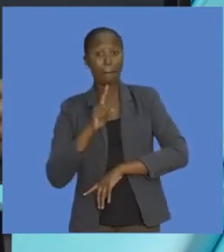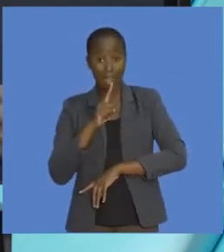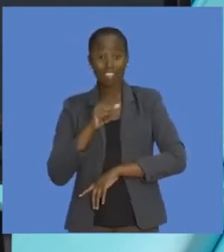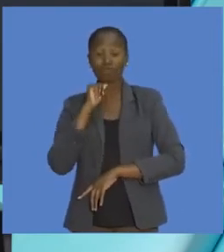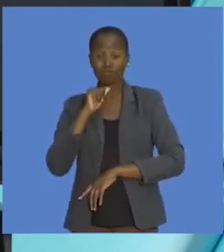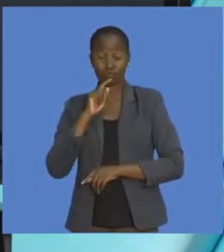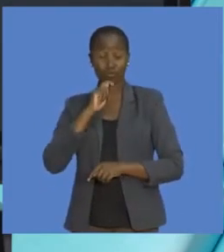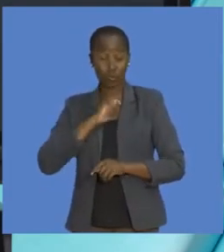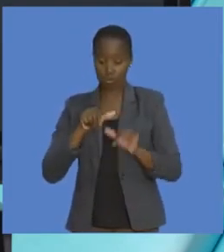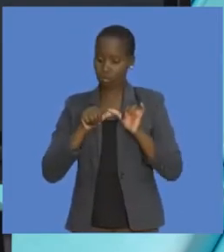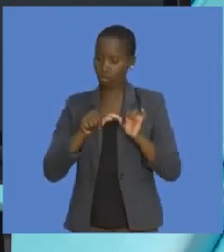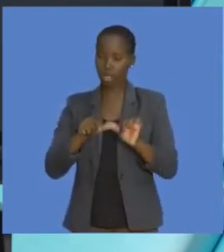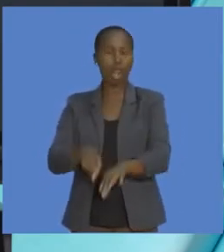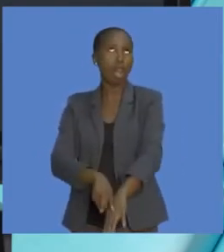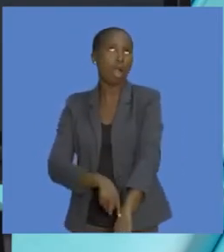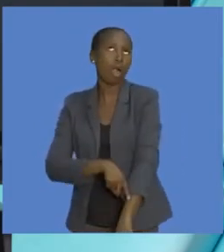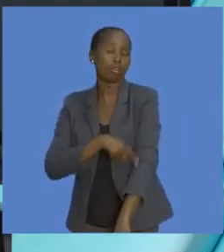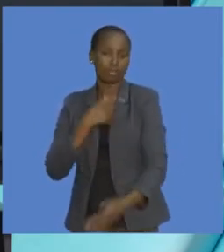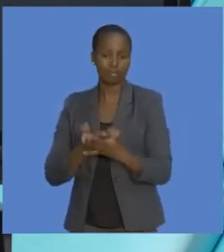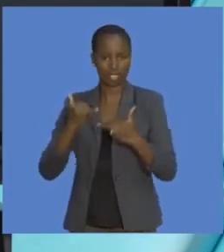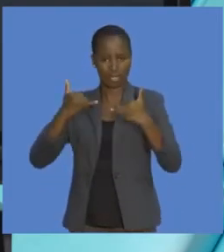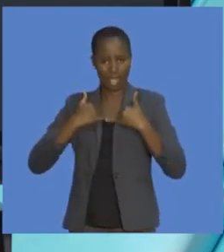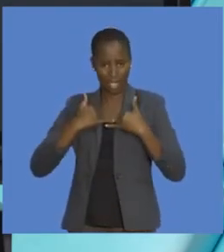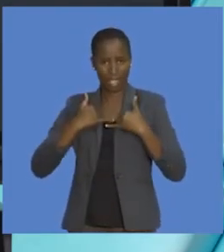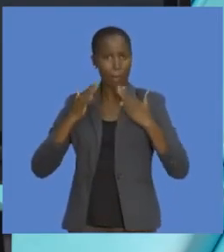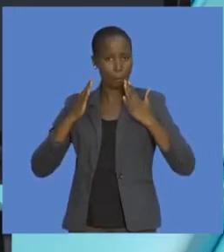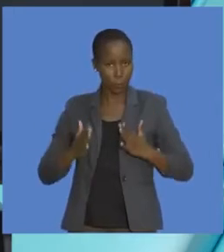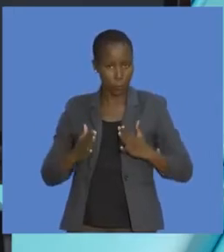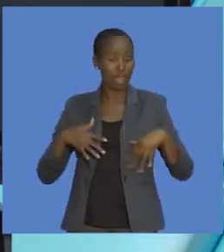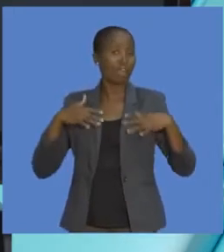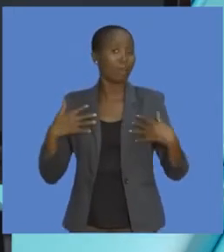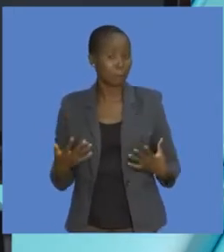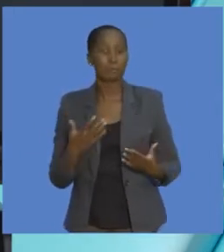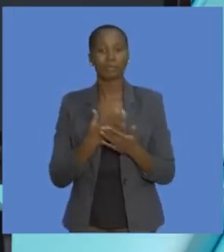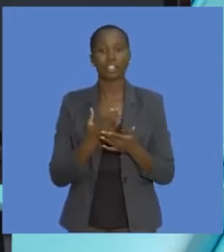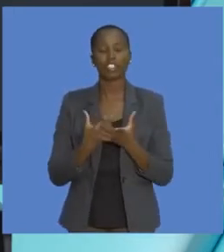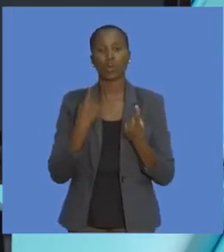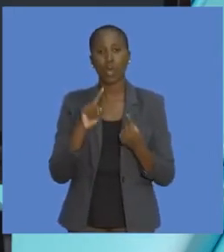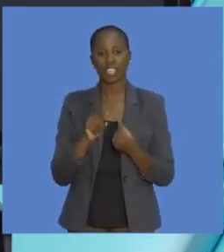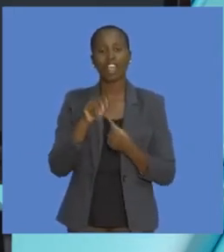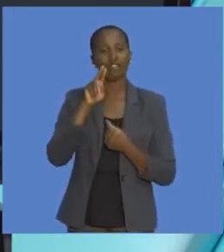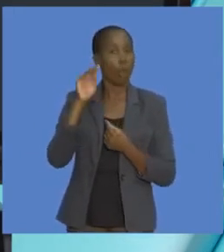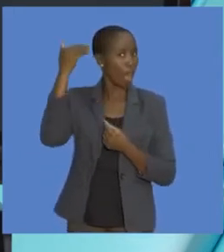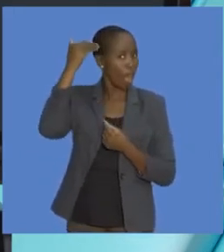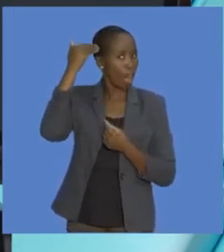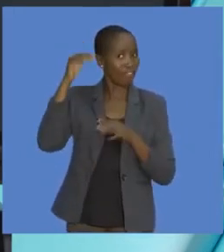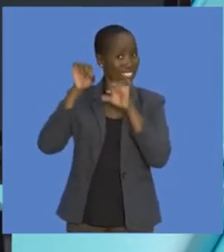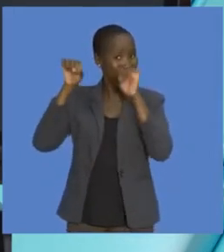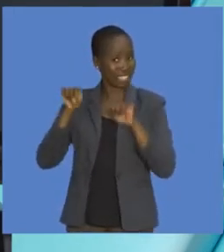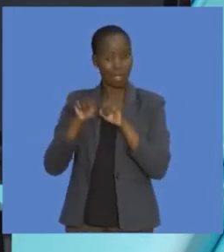endocrine system has a longer lasting effect. The effect of the nervous system has a quick, immediate, and